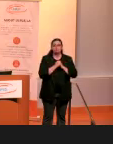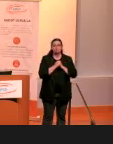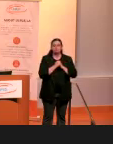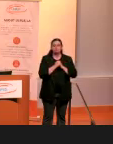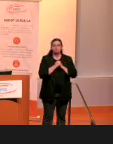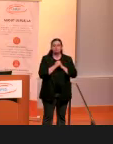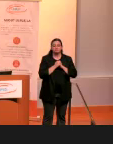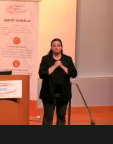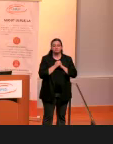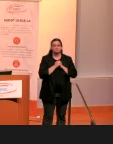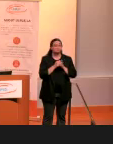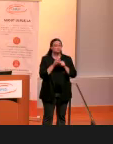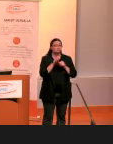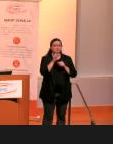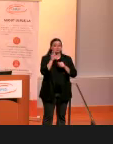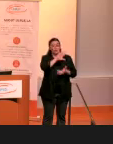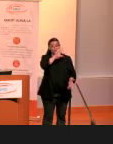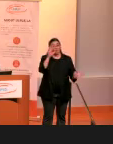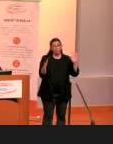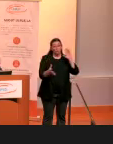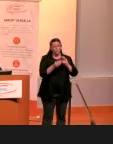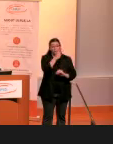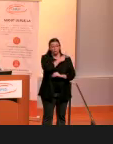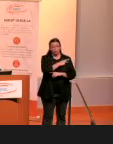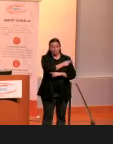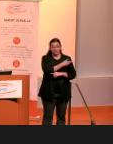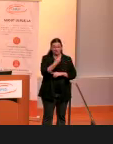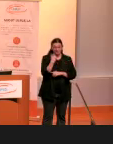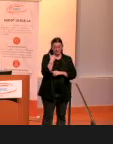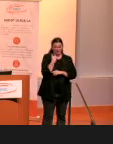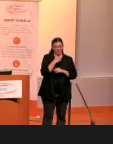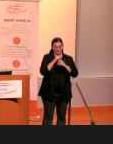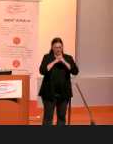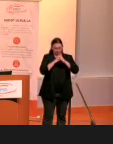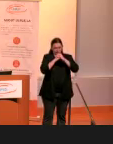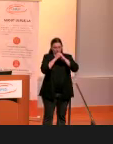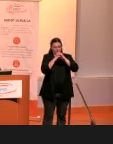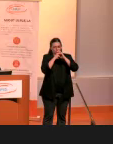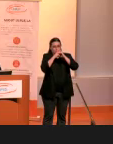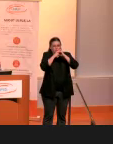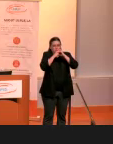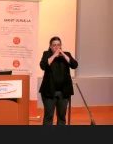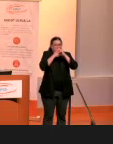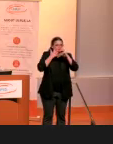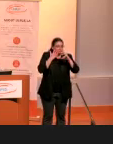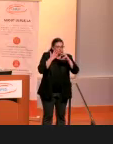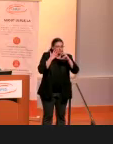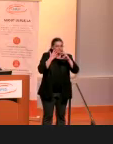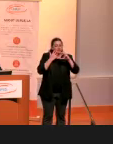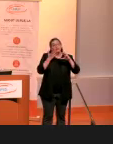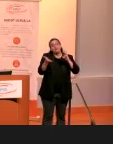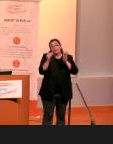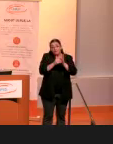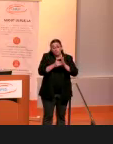in fact, when you look overall at patients who are more likely to have that artery thickening, again, if you have high blood pressure, if